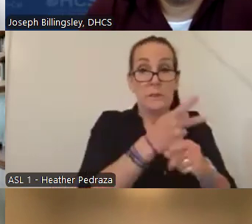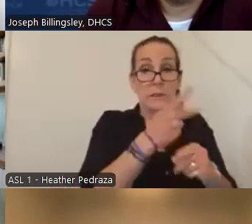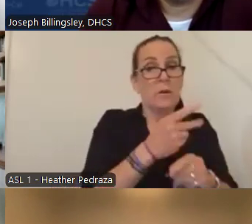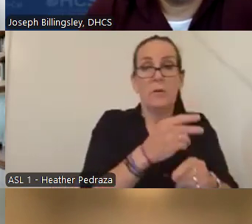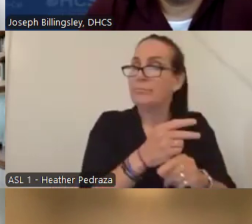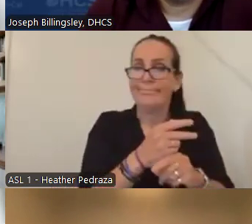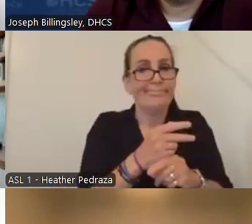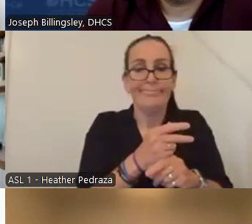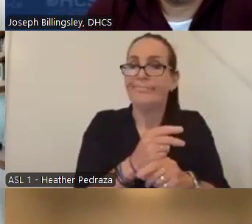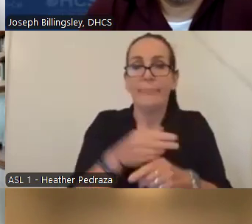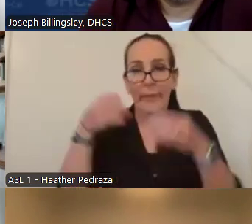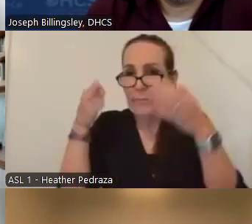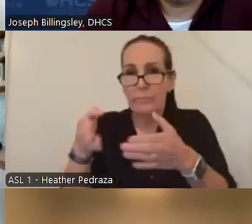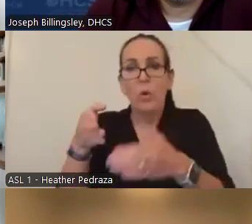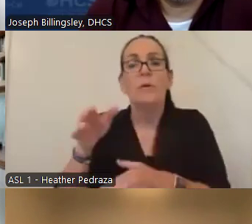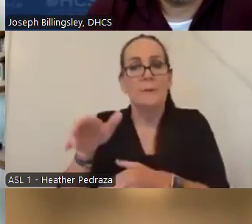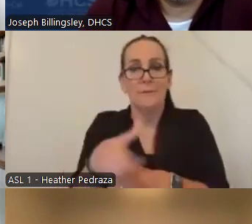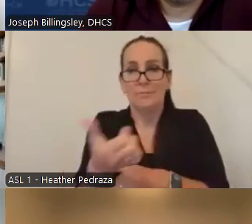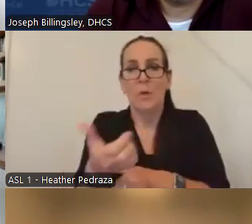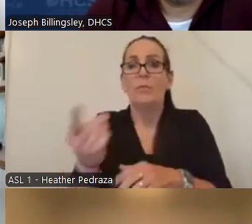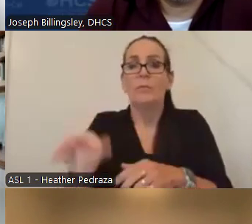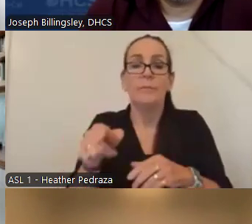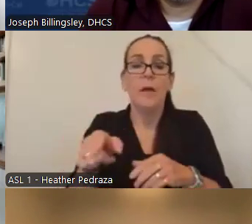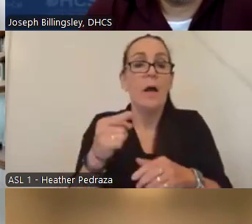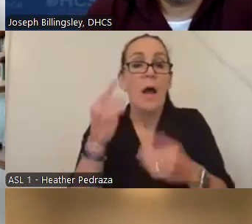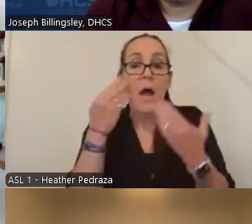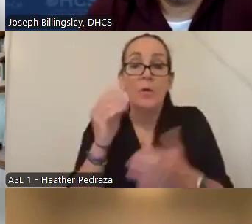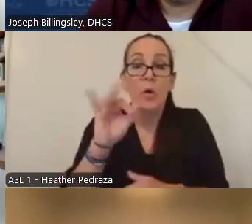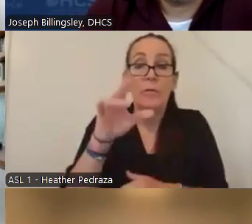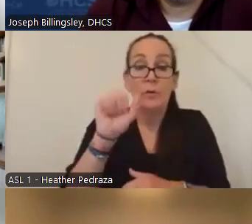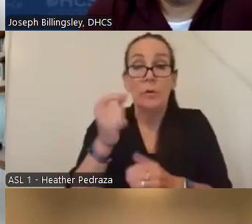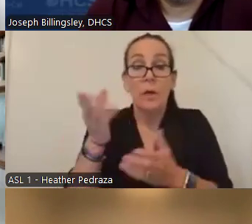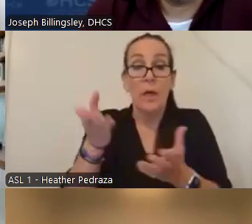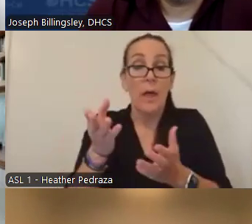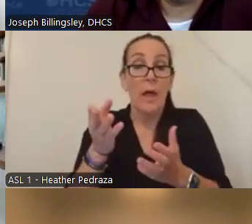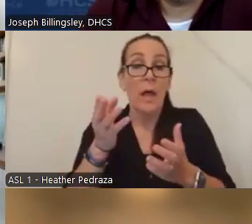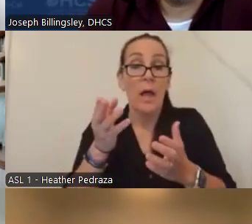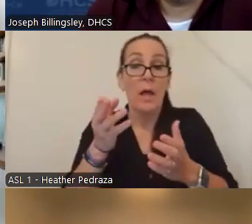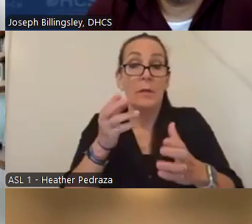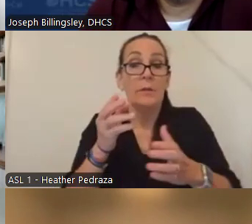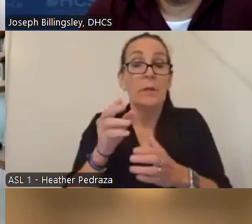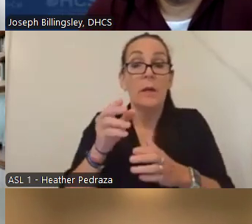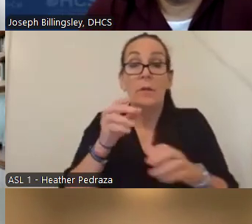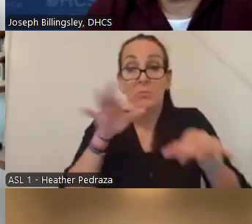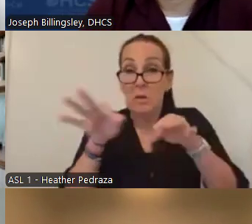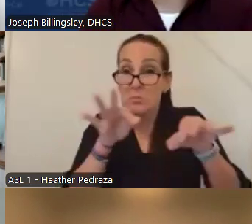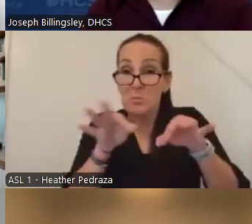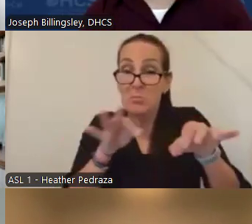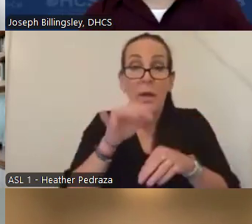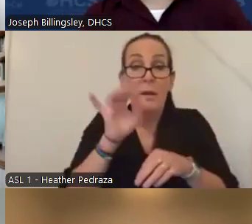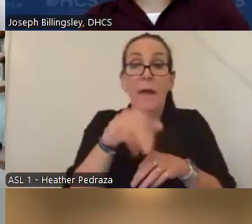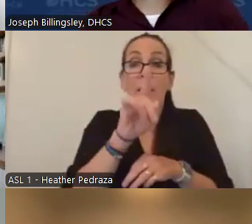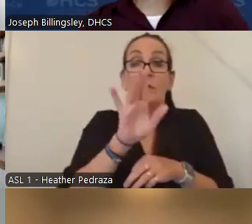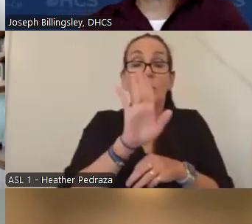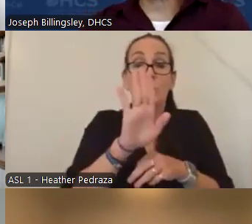the concept. I don't know if you could bring that back to whoever you report to Joseph, about doing a pilot, because I really